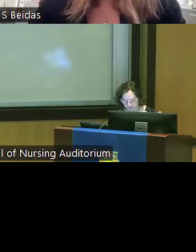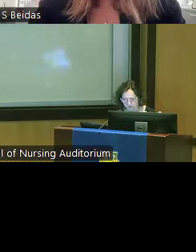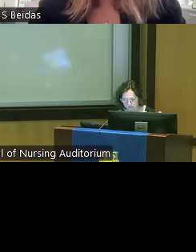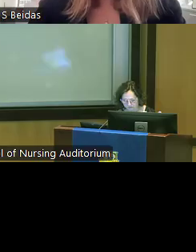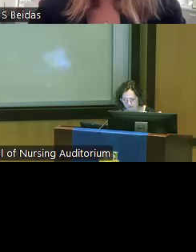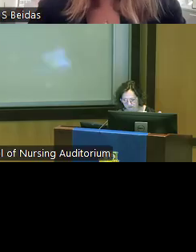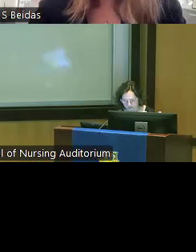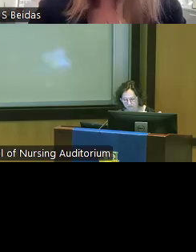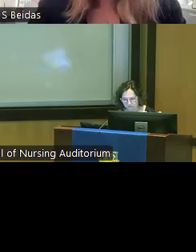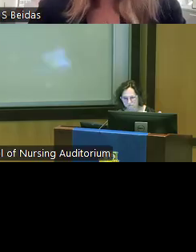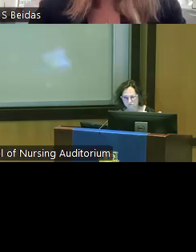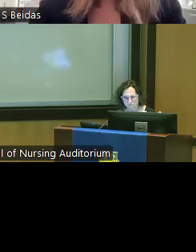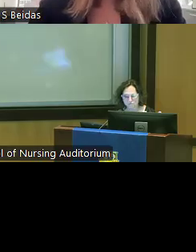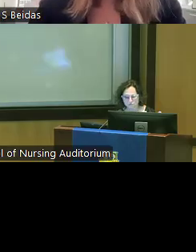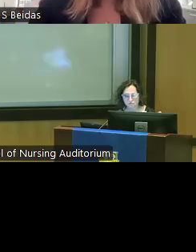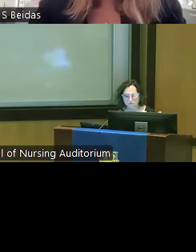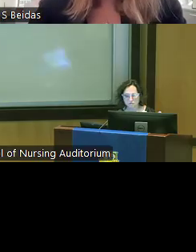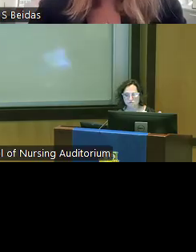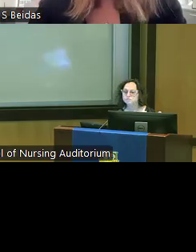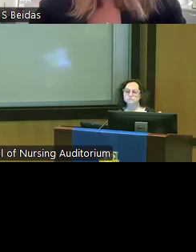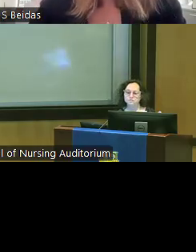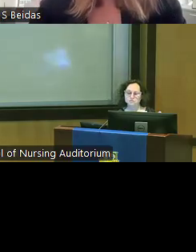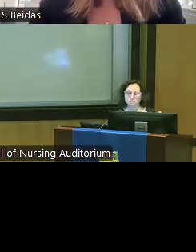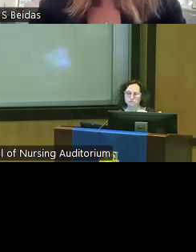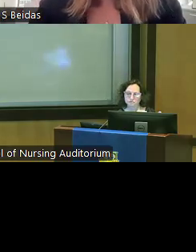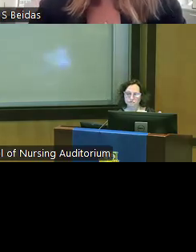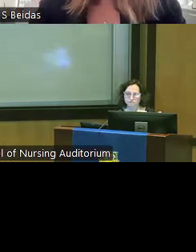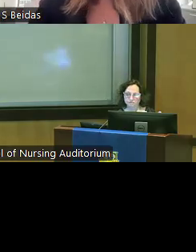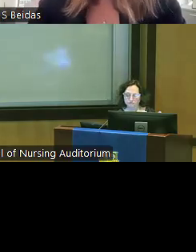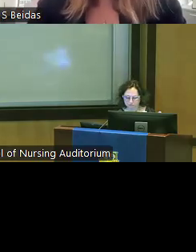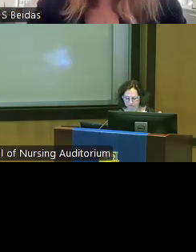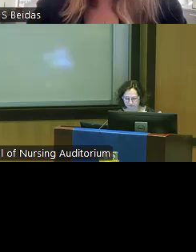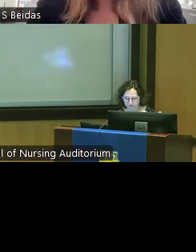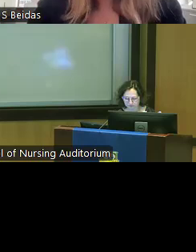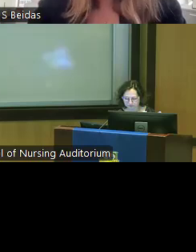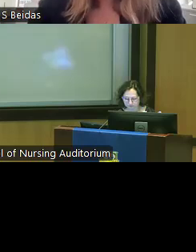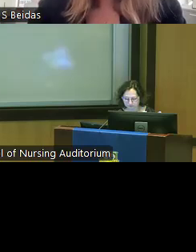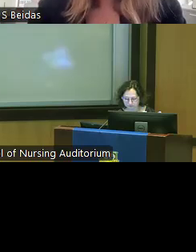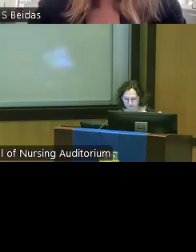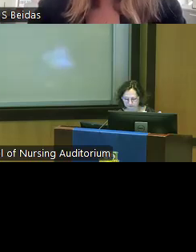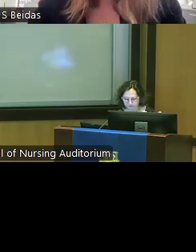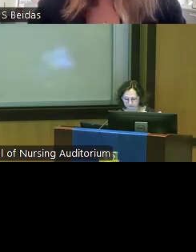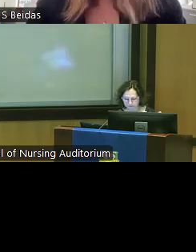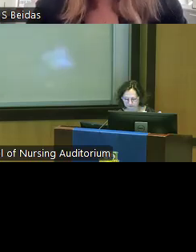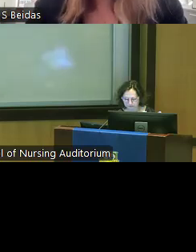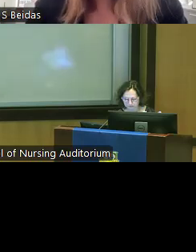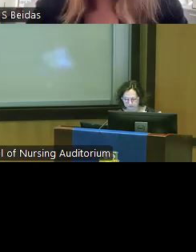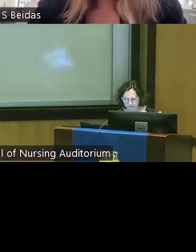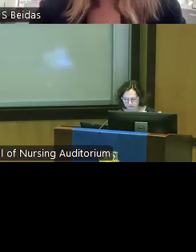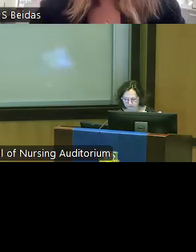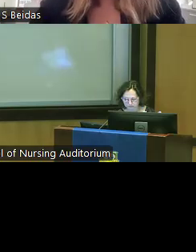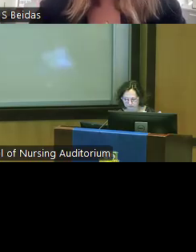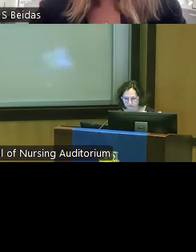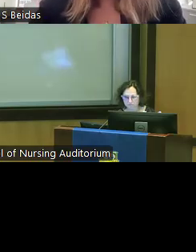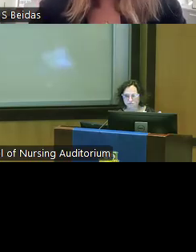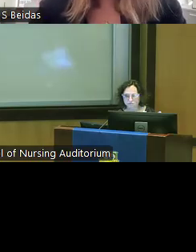out, especially the NIMH Implementation Research Institute. I'm lucky to serve as core faculty on that. I was a